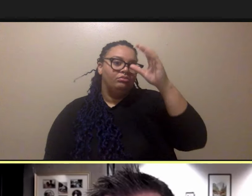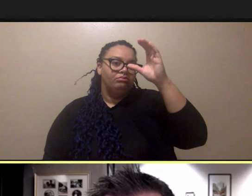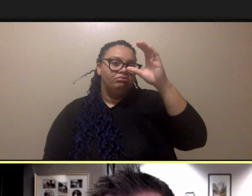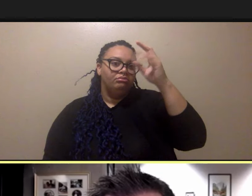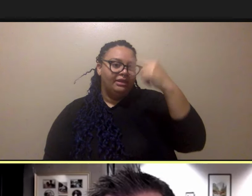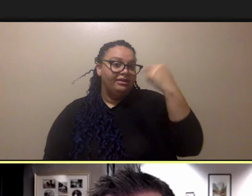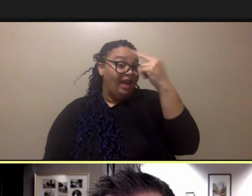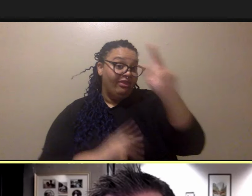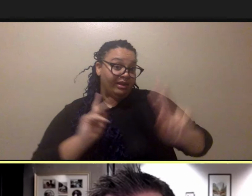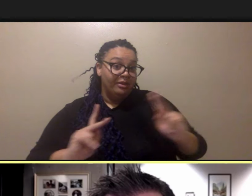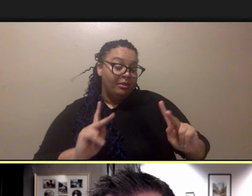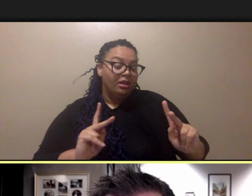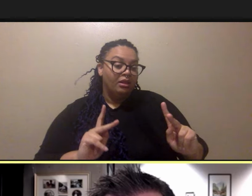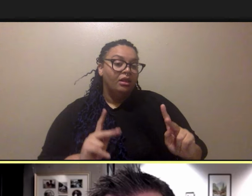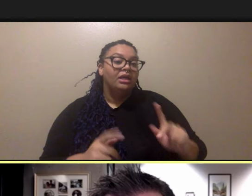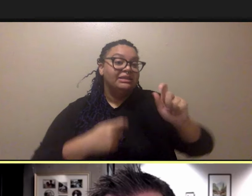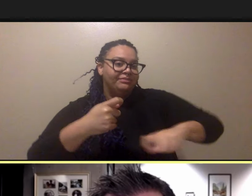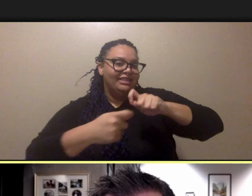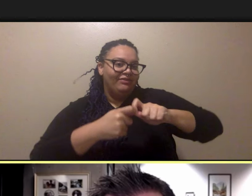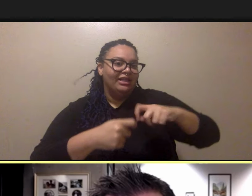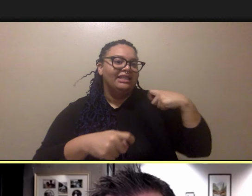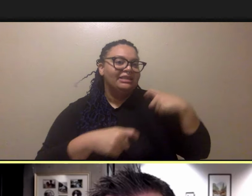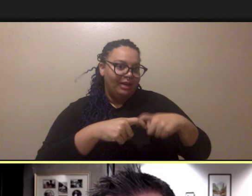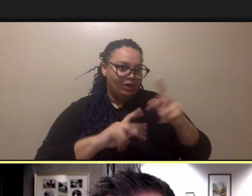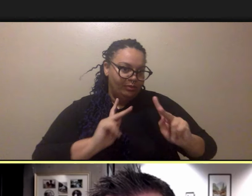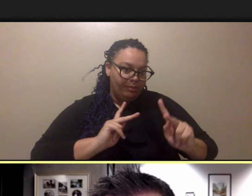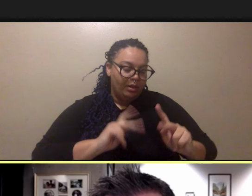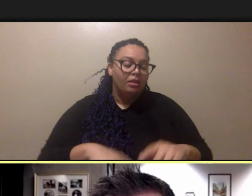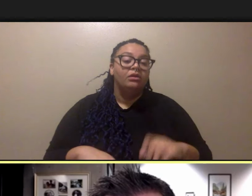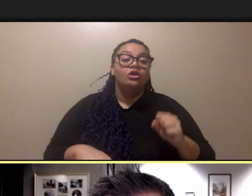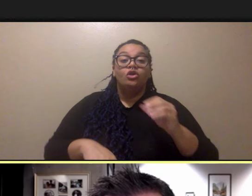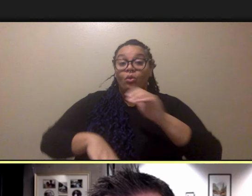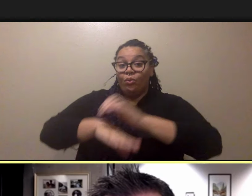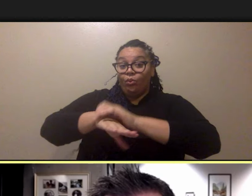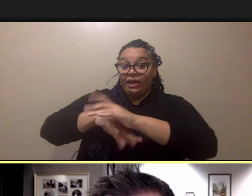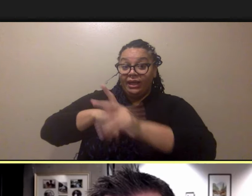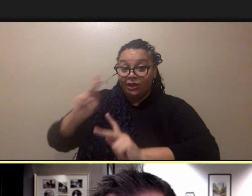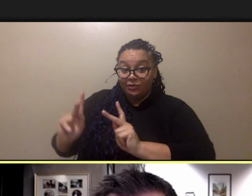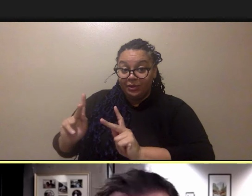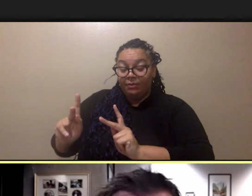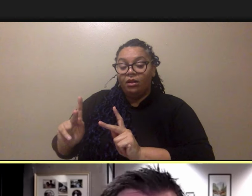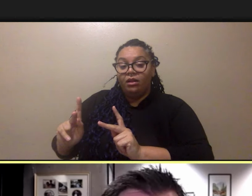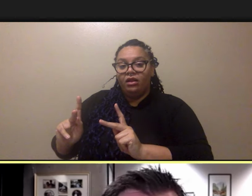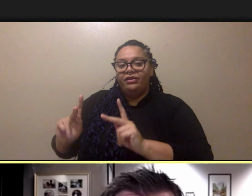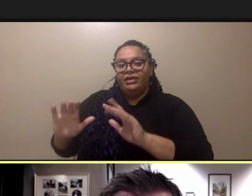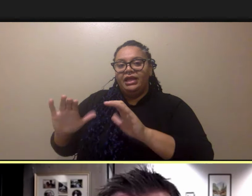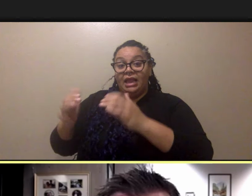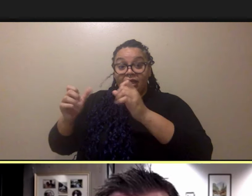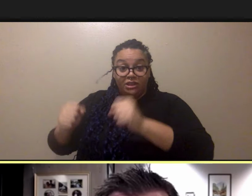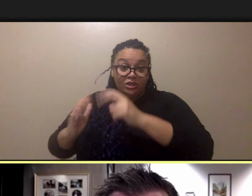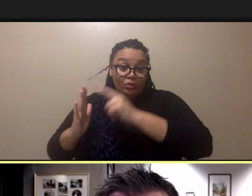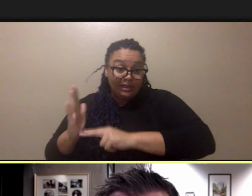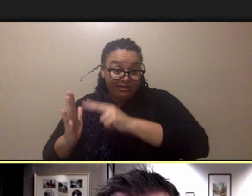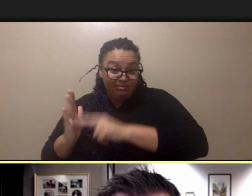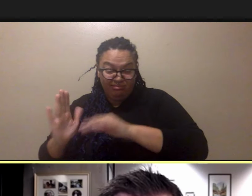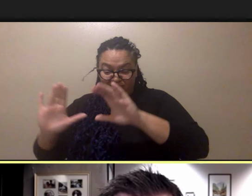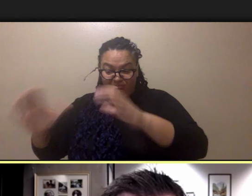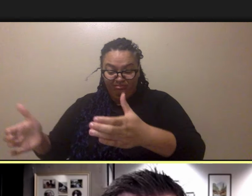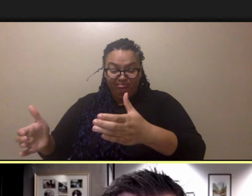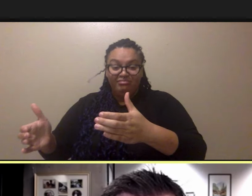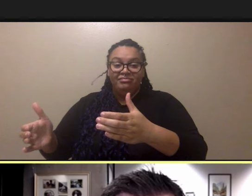So English people, the classes who could read, they were